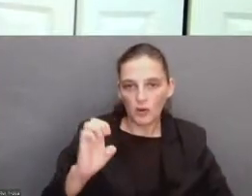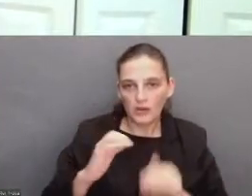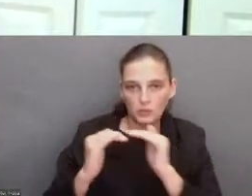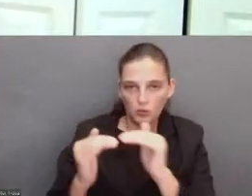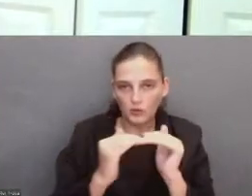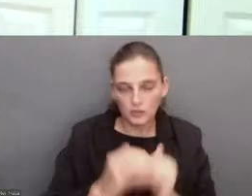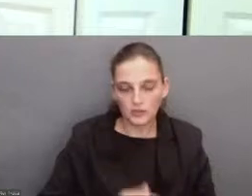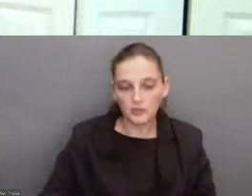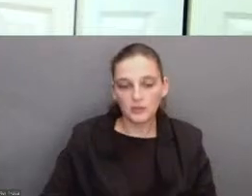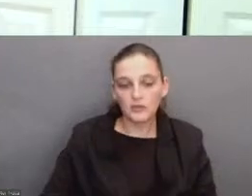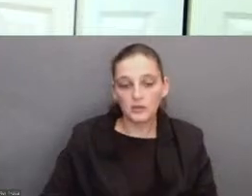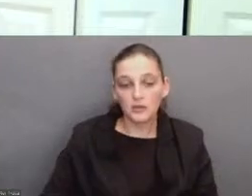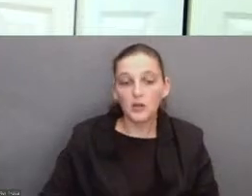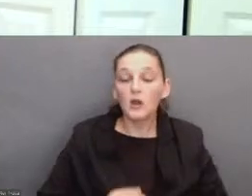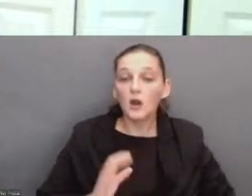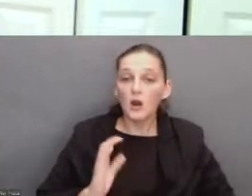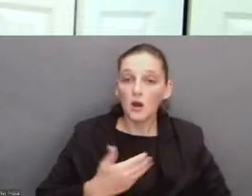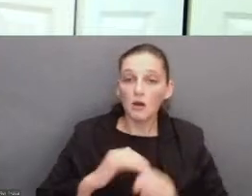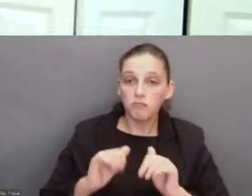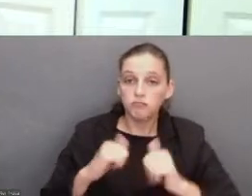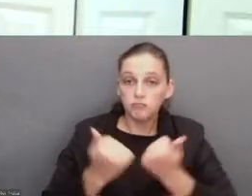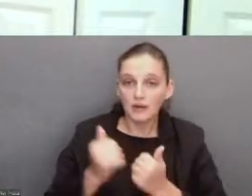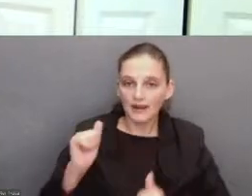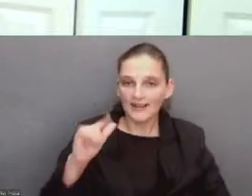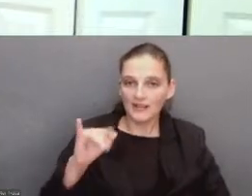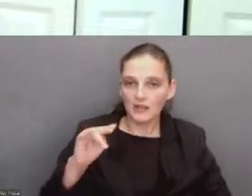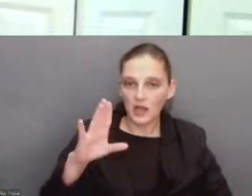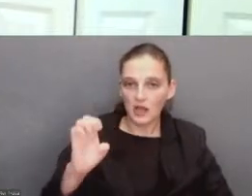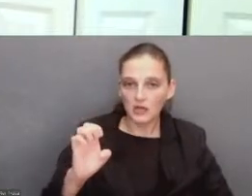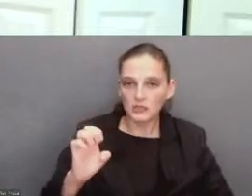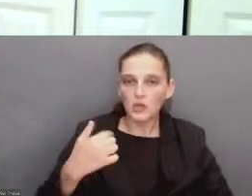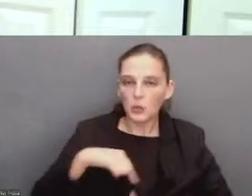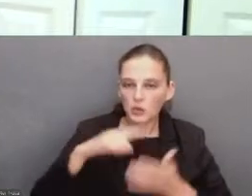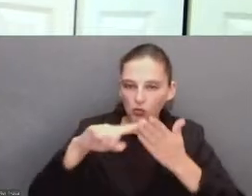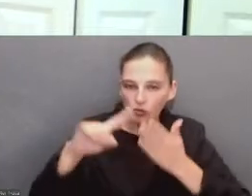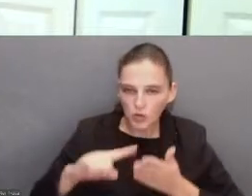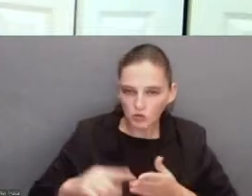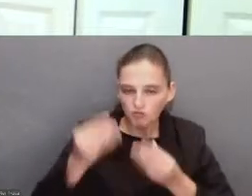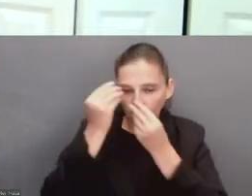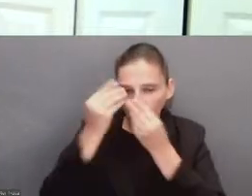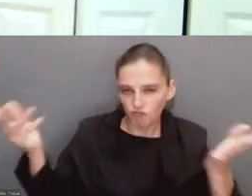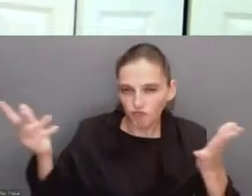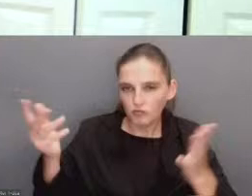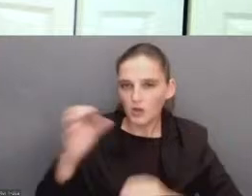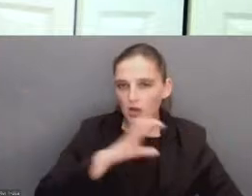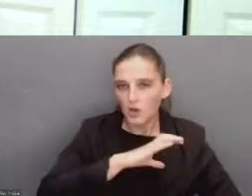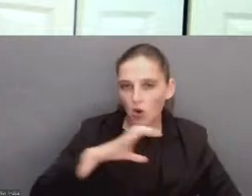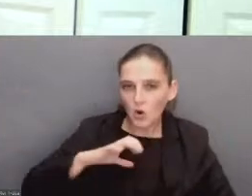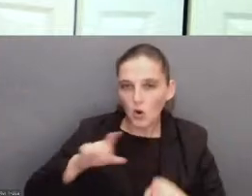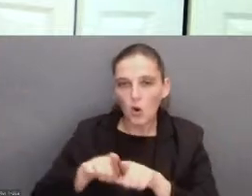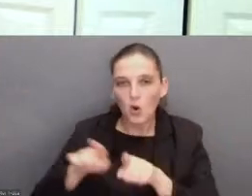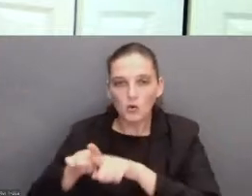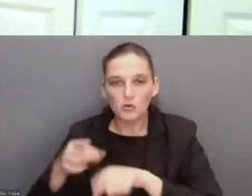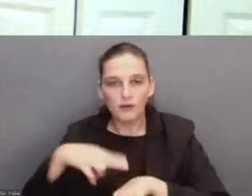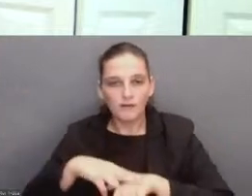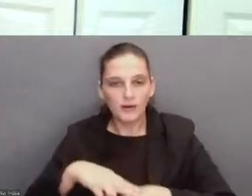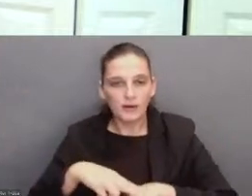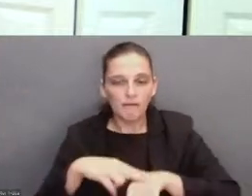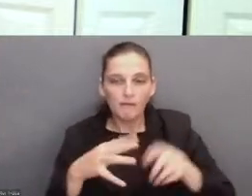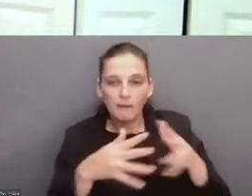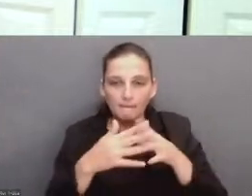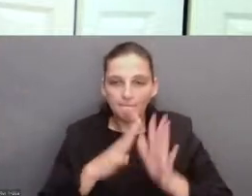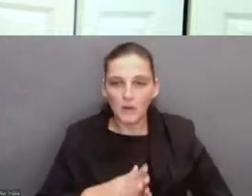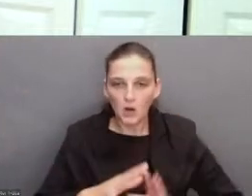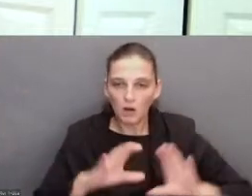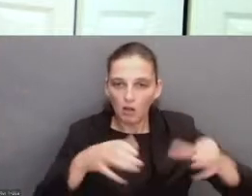Alliance led a national research effort to inform the Congressional Tri-Caucus and the Native American Caucus, among others,